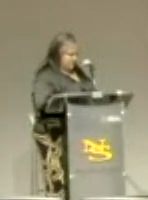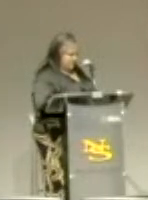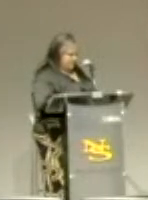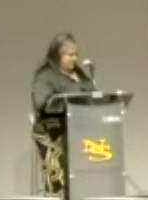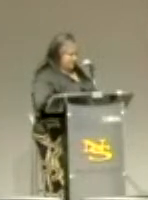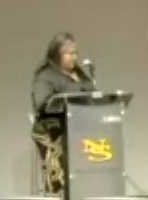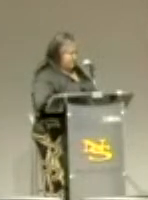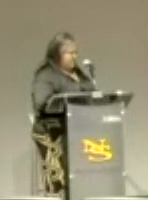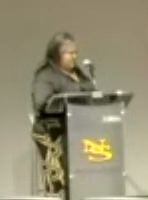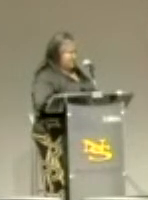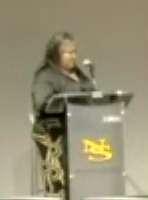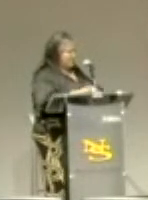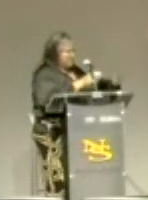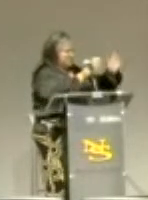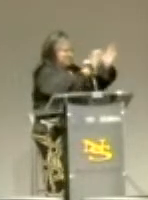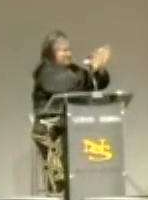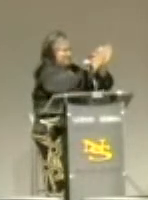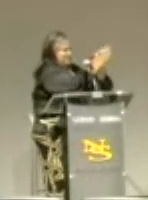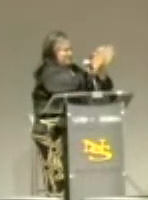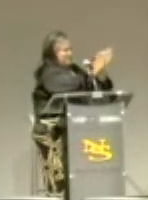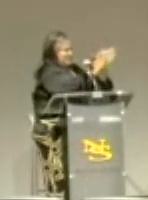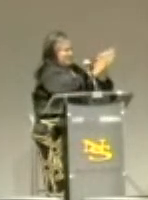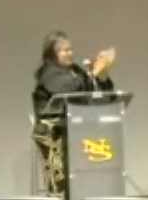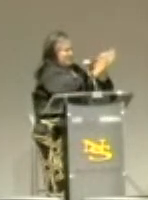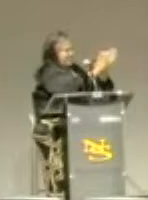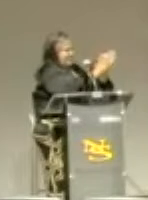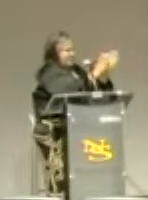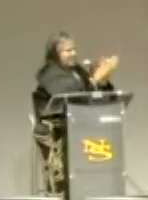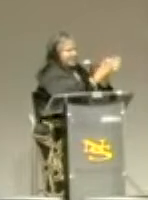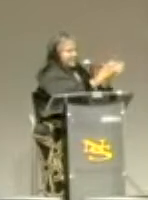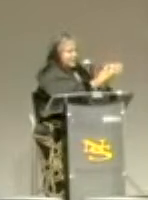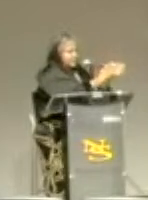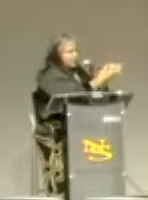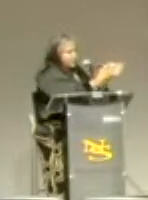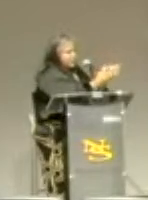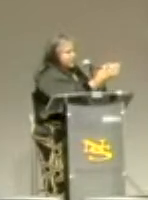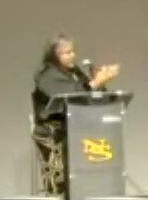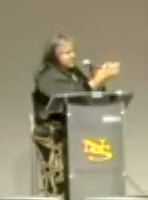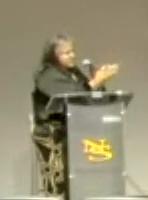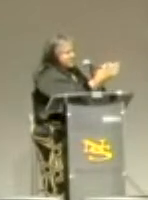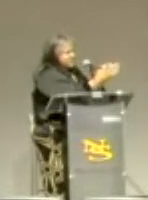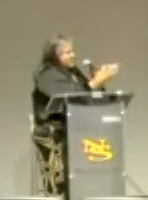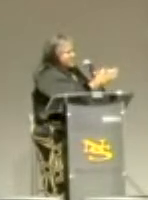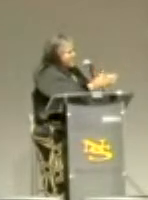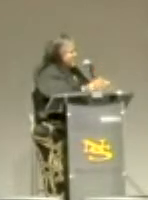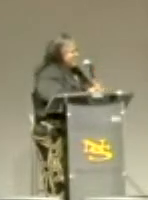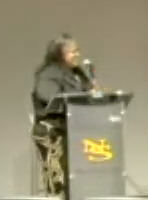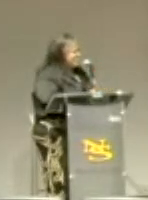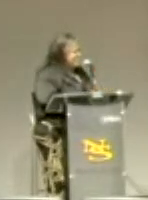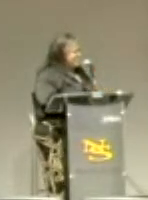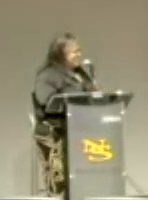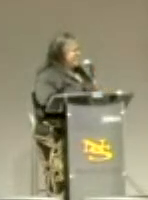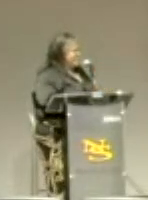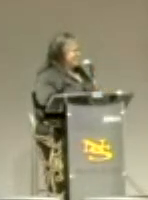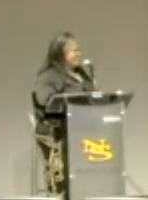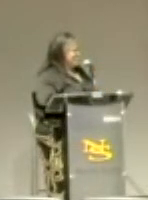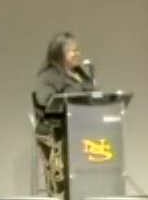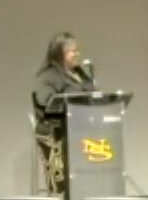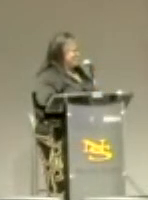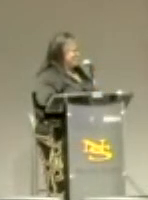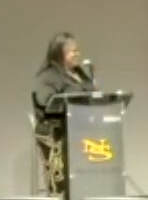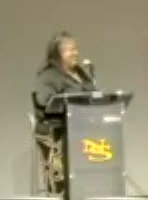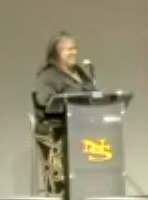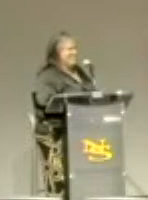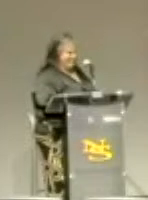so and an NFA member for that long. And full so, professor. Same, yeah, and just, yeah, thank you.